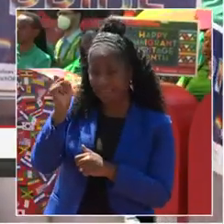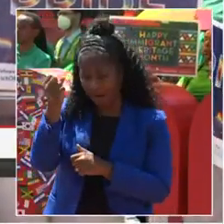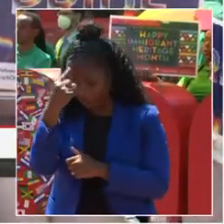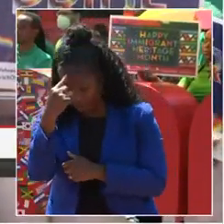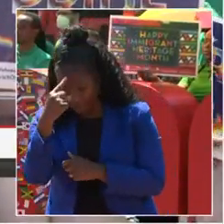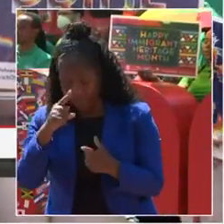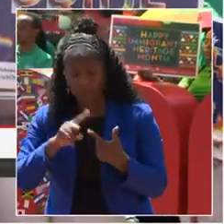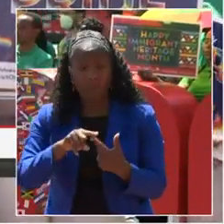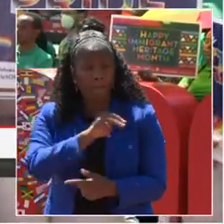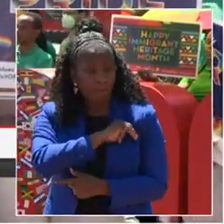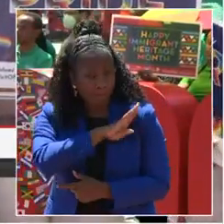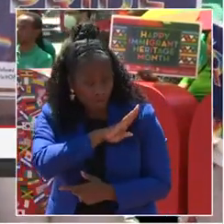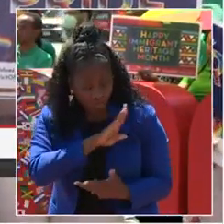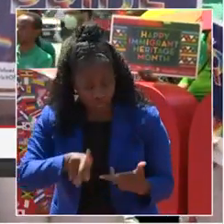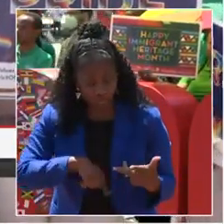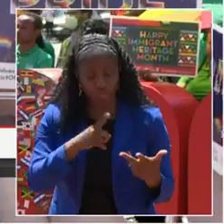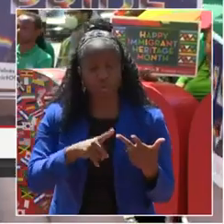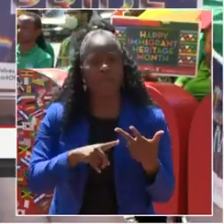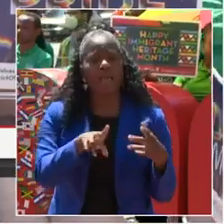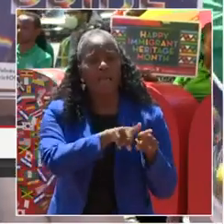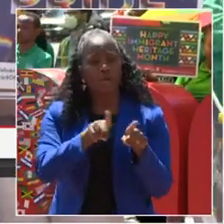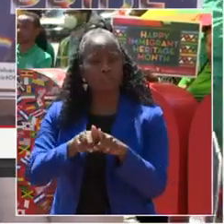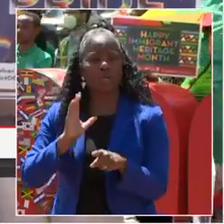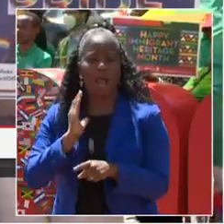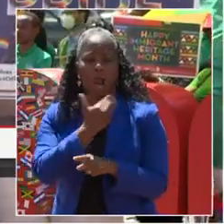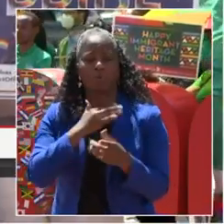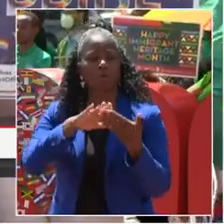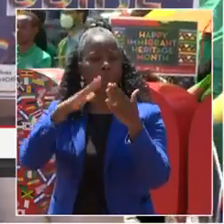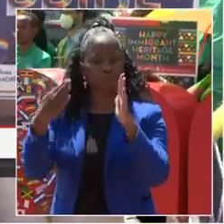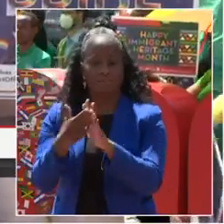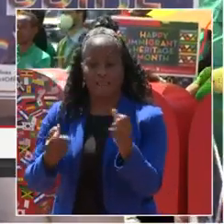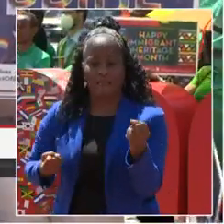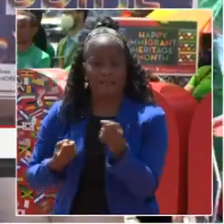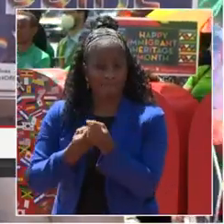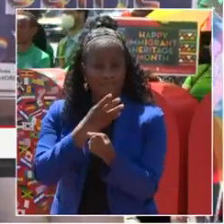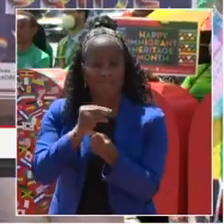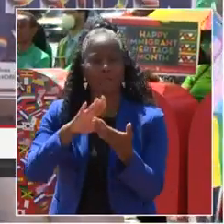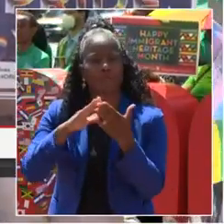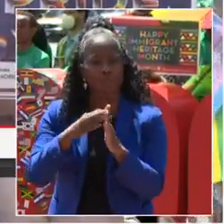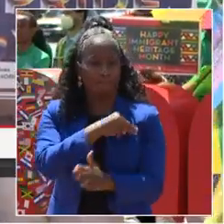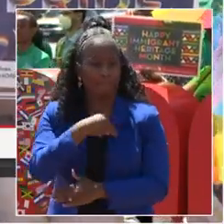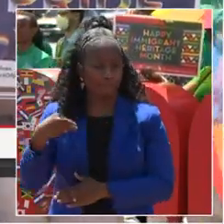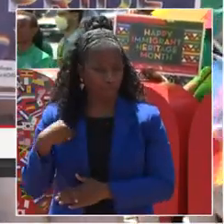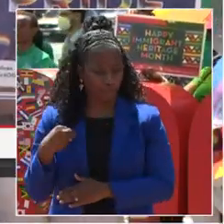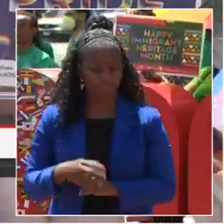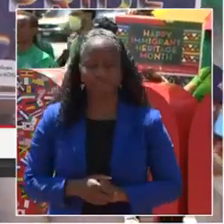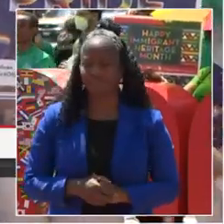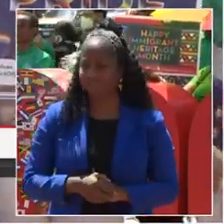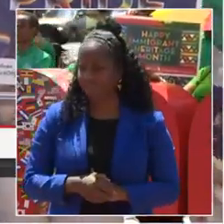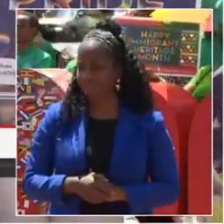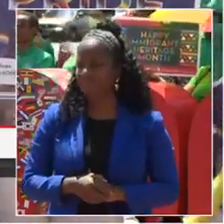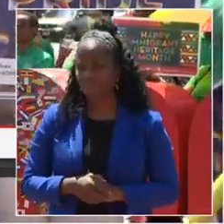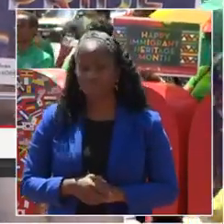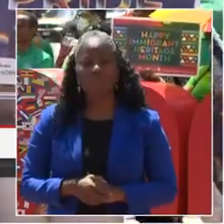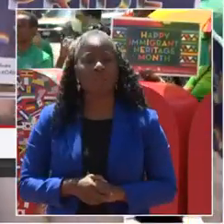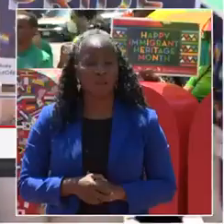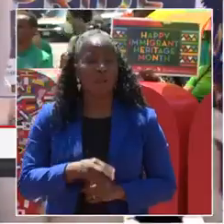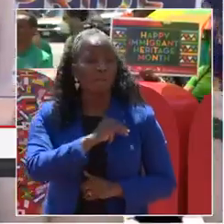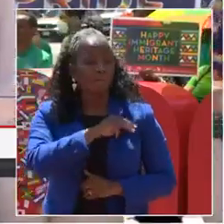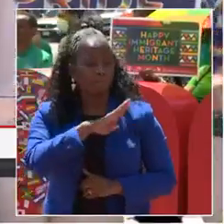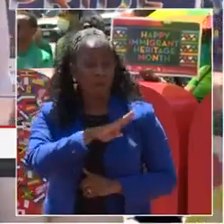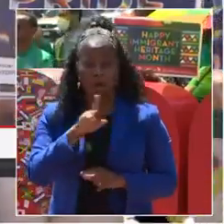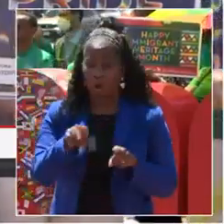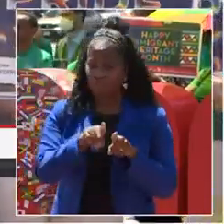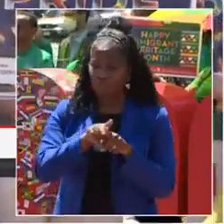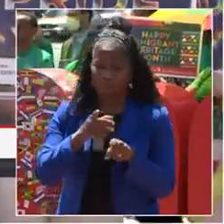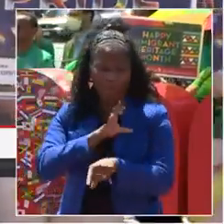government, Mayor Muriel Bowser, and our LGBTQ advocates and community members. Mayor Muriel Bowser also empowered